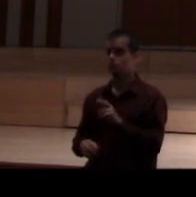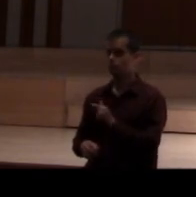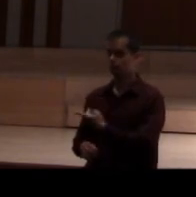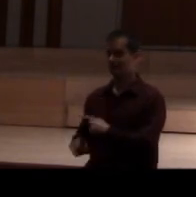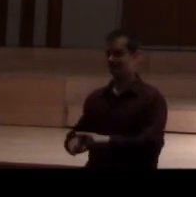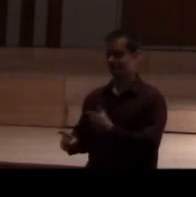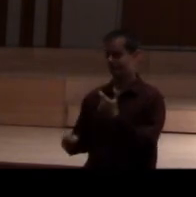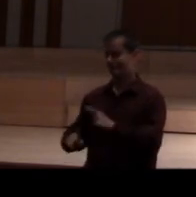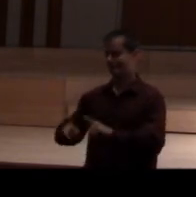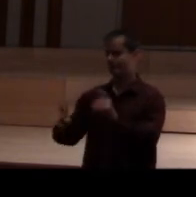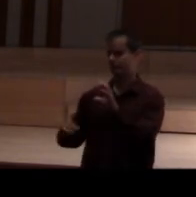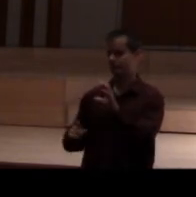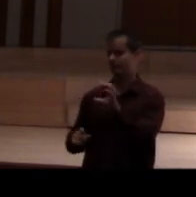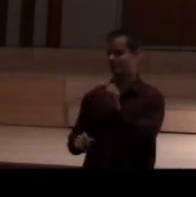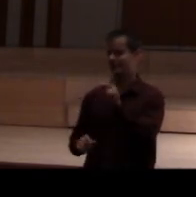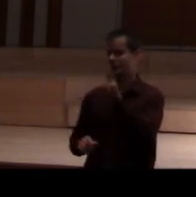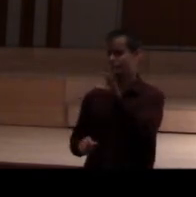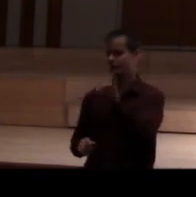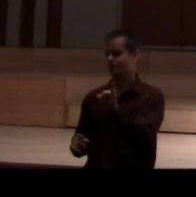might have been up in front of a